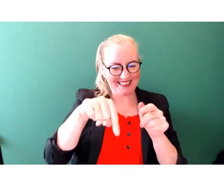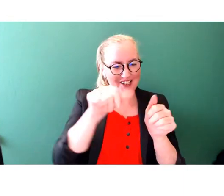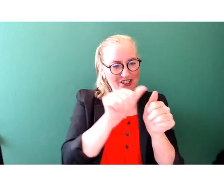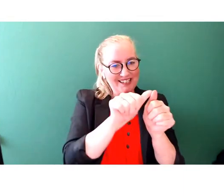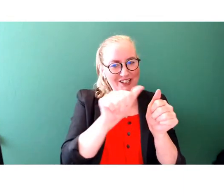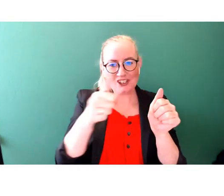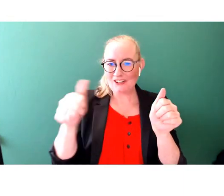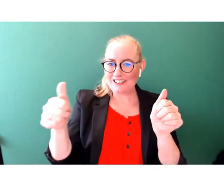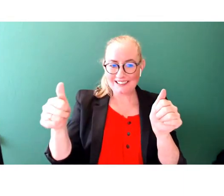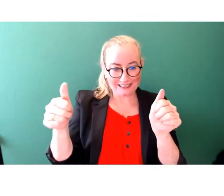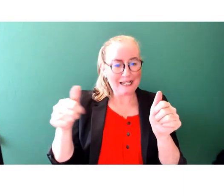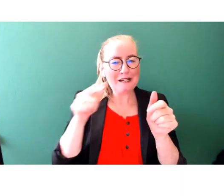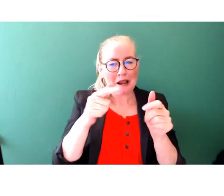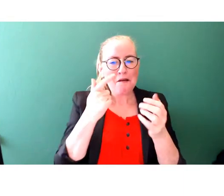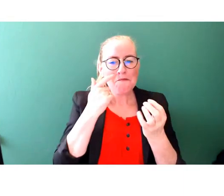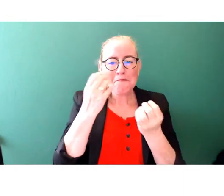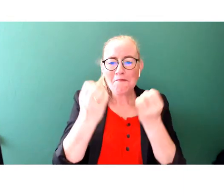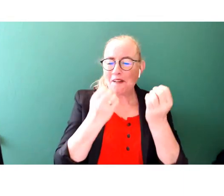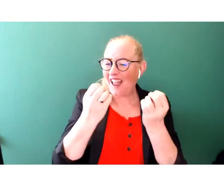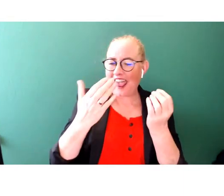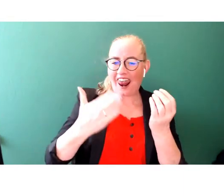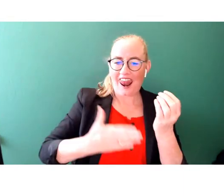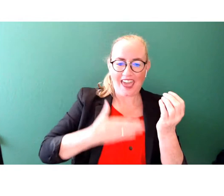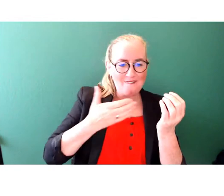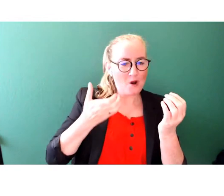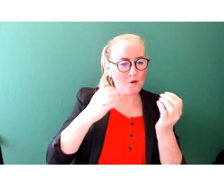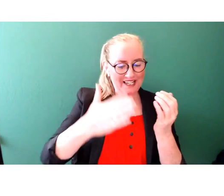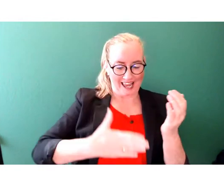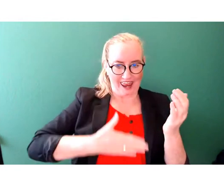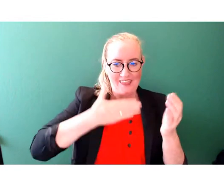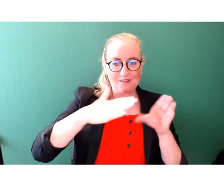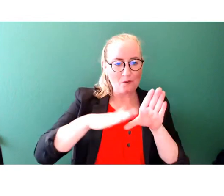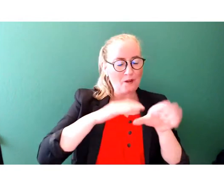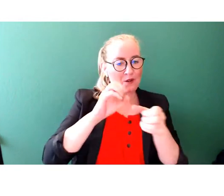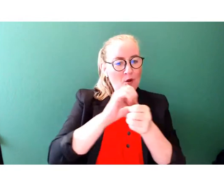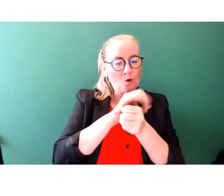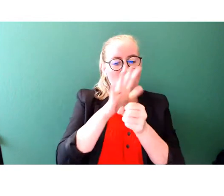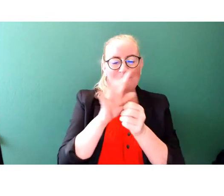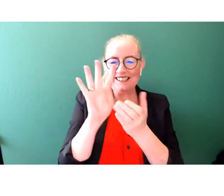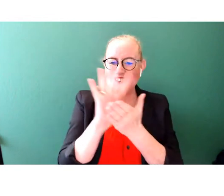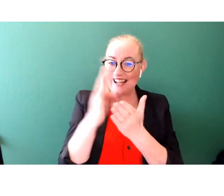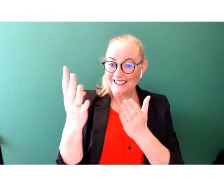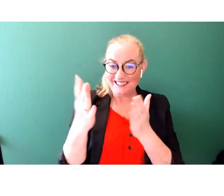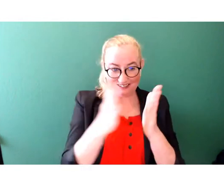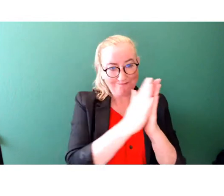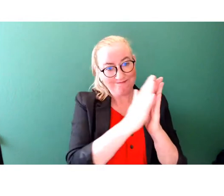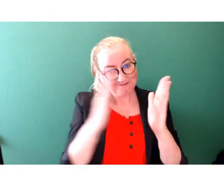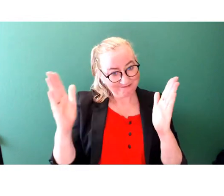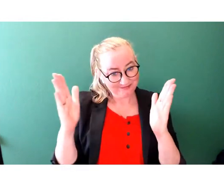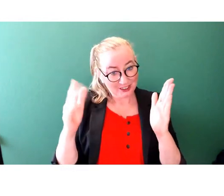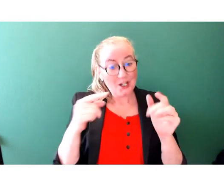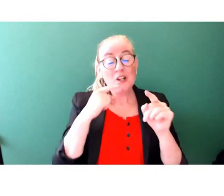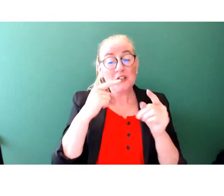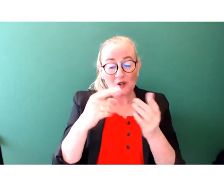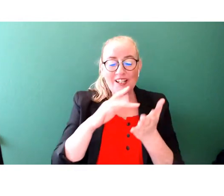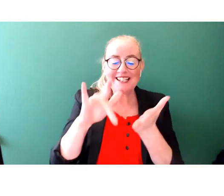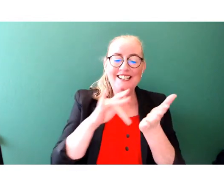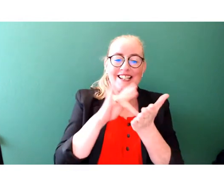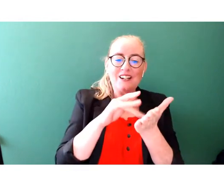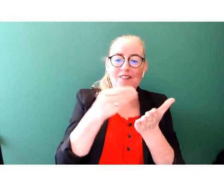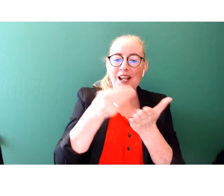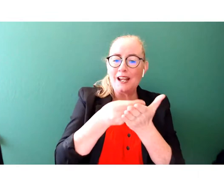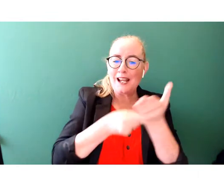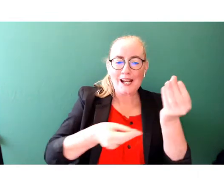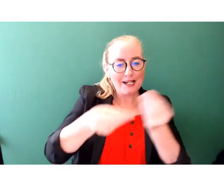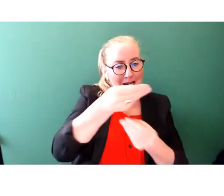has been examining a life course perspective on living with COVID-19. The Centre for Economic and Social Research on Dementia is